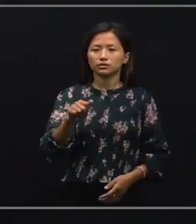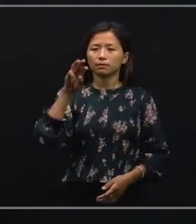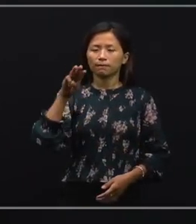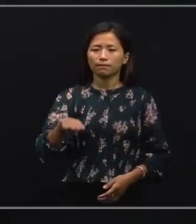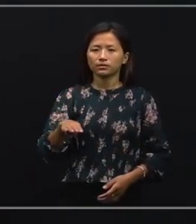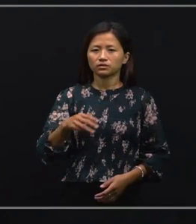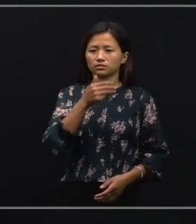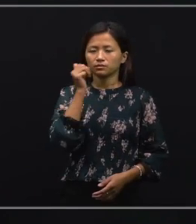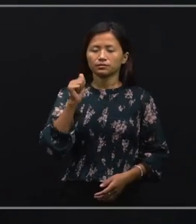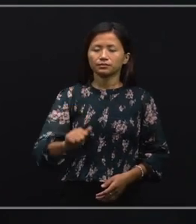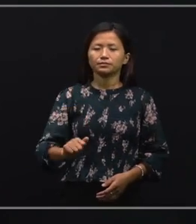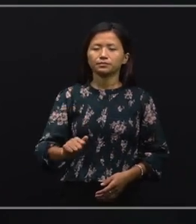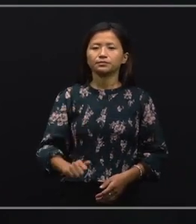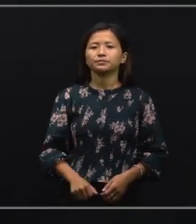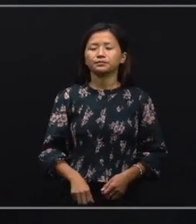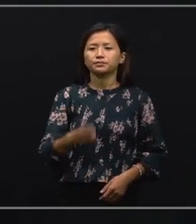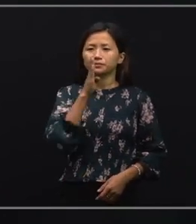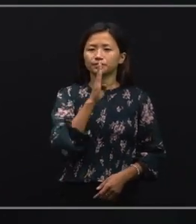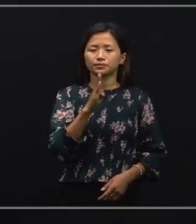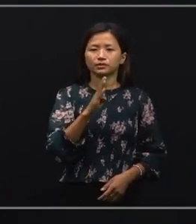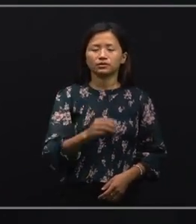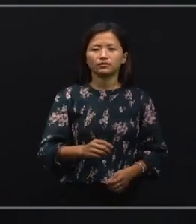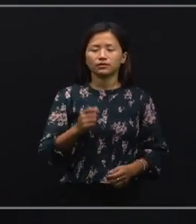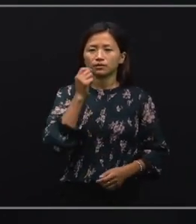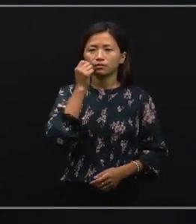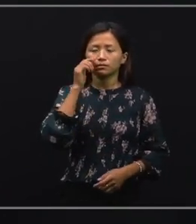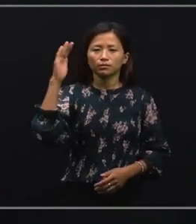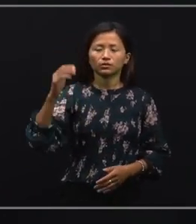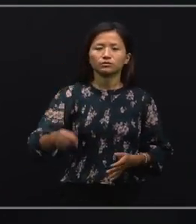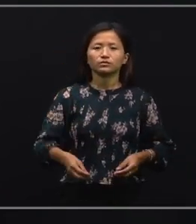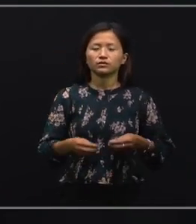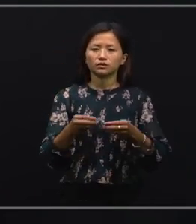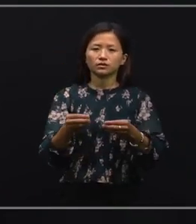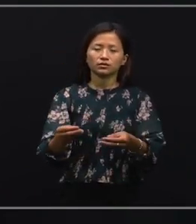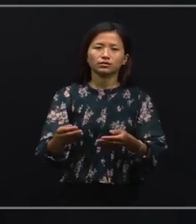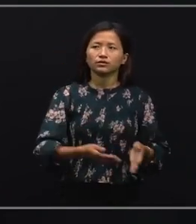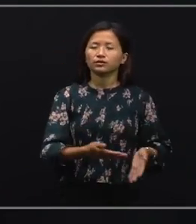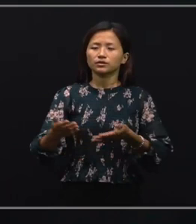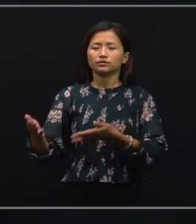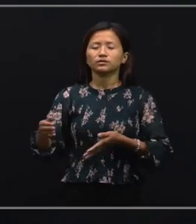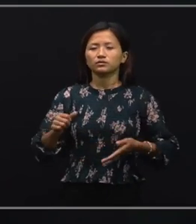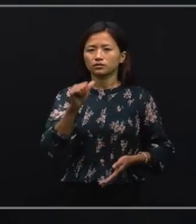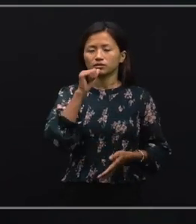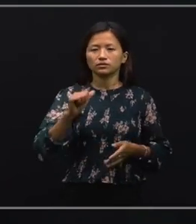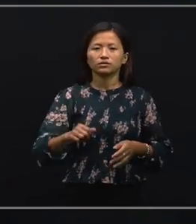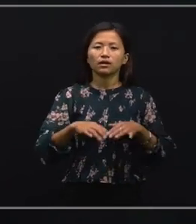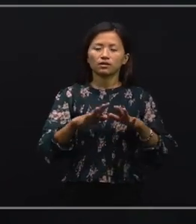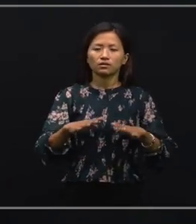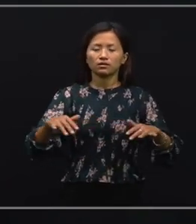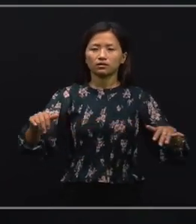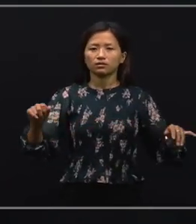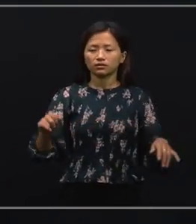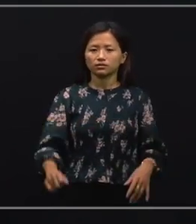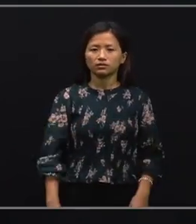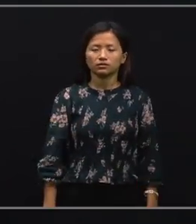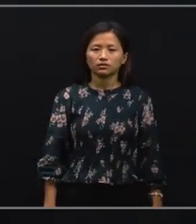be. So he is willing to pay any price if the boatman is willing to carry them across the lake. Okay?